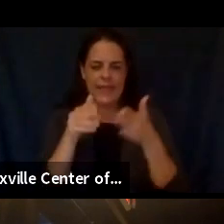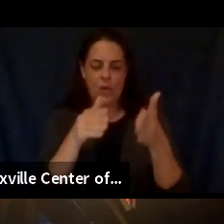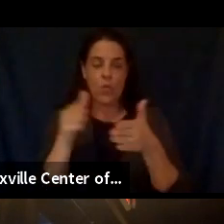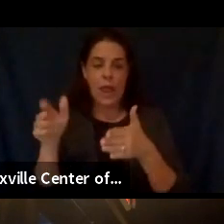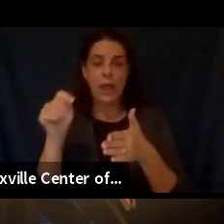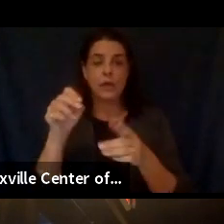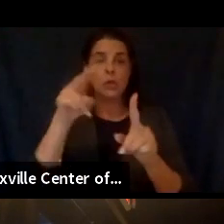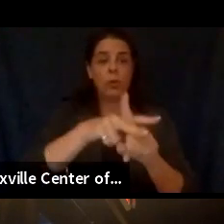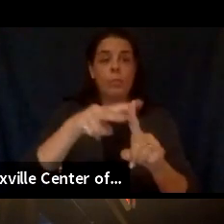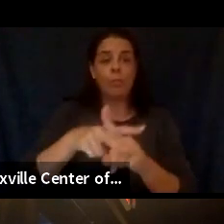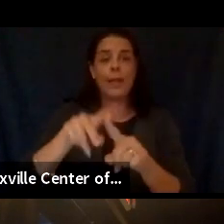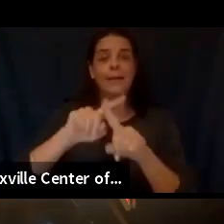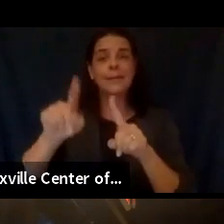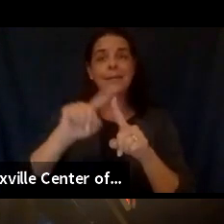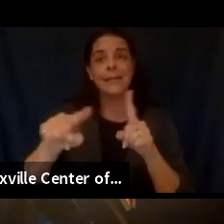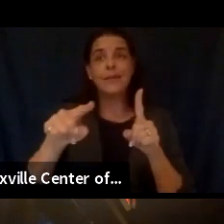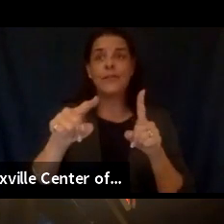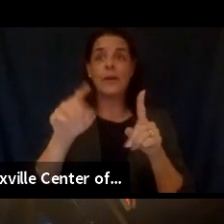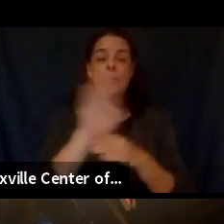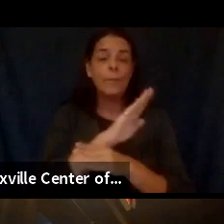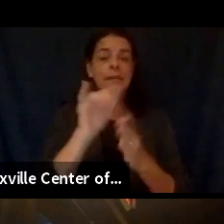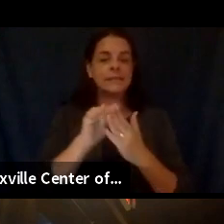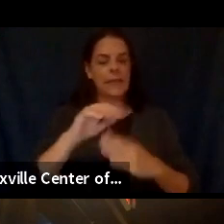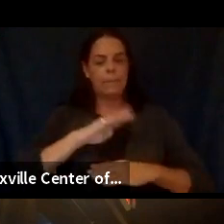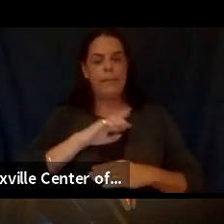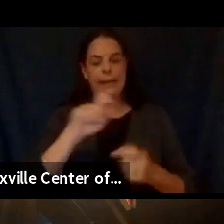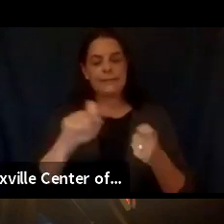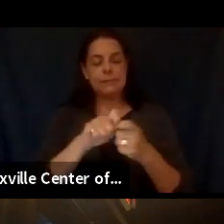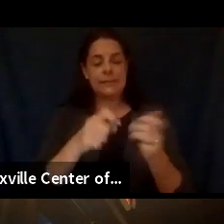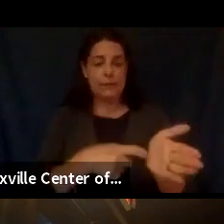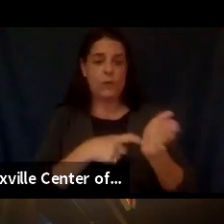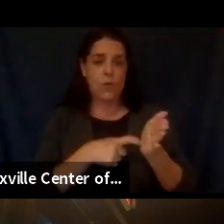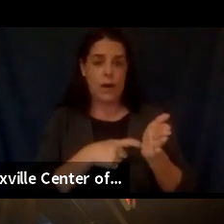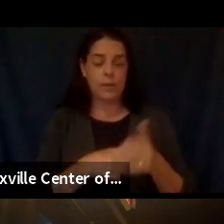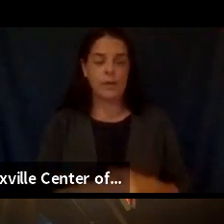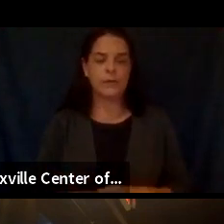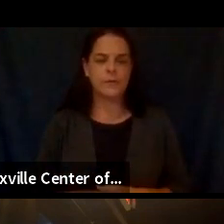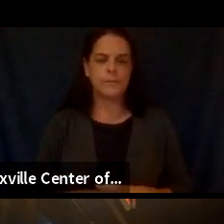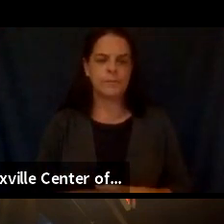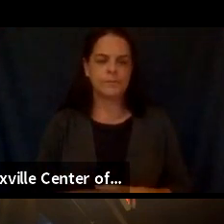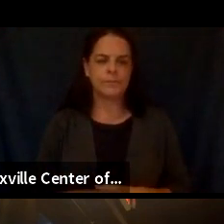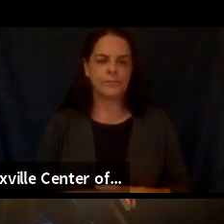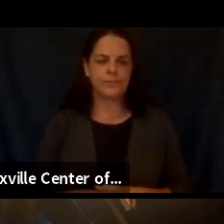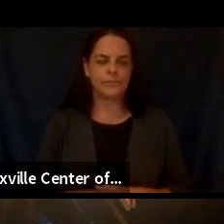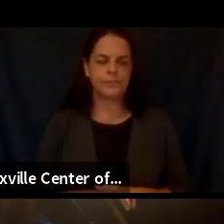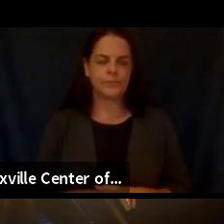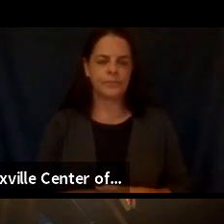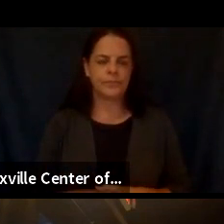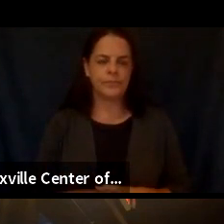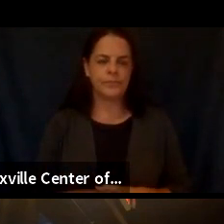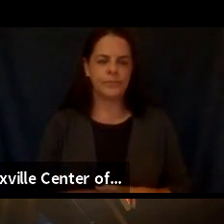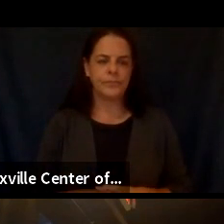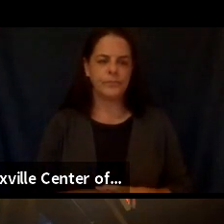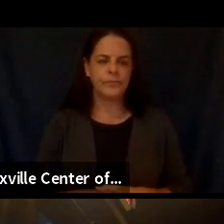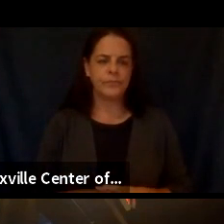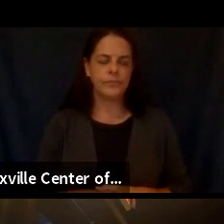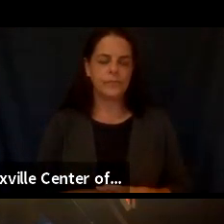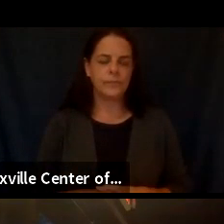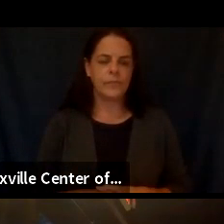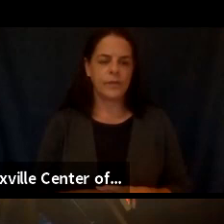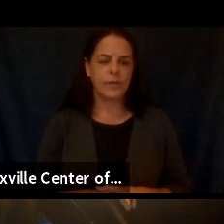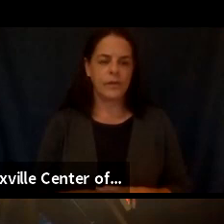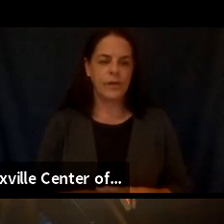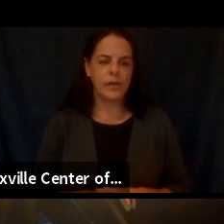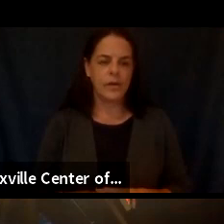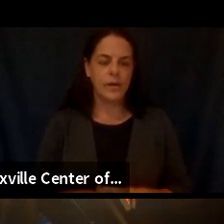entities that meet certain criteria. But if there was what I perceived in the earlier comments, a